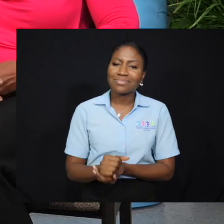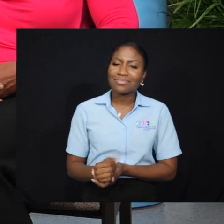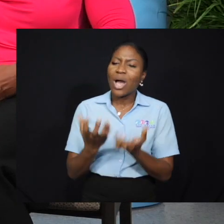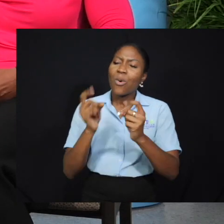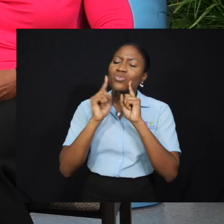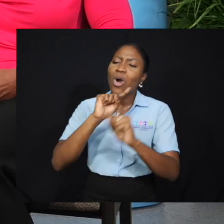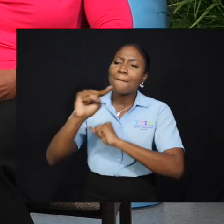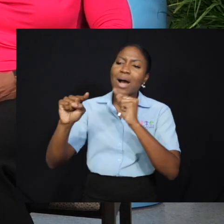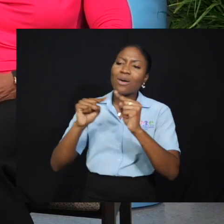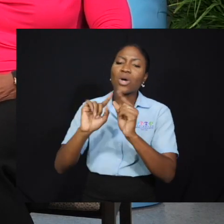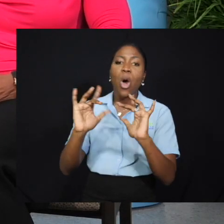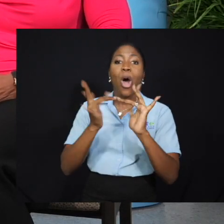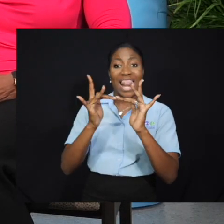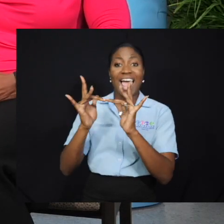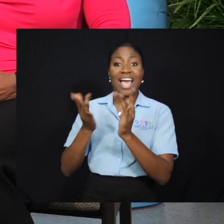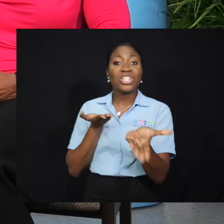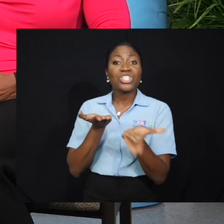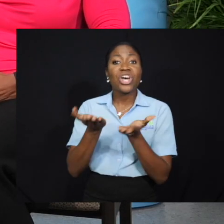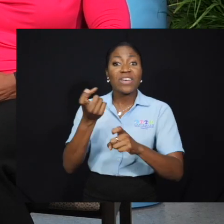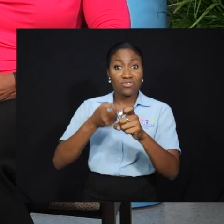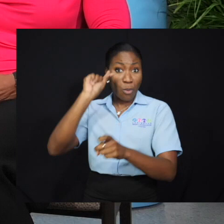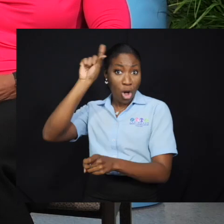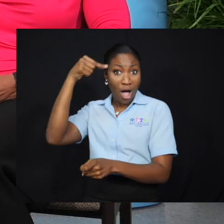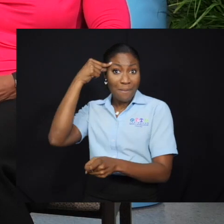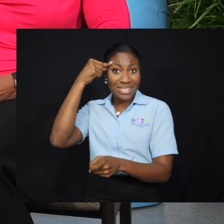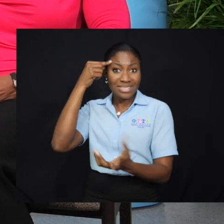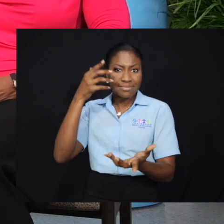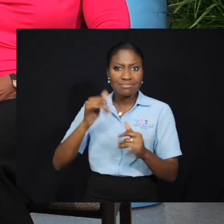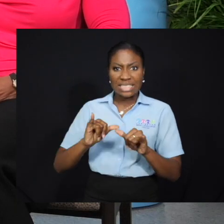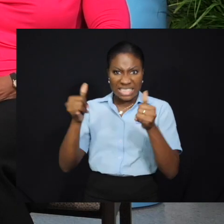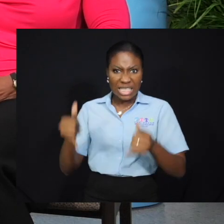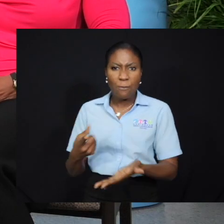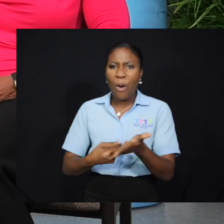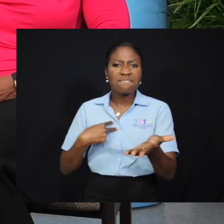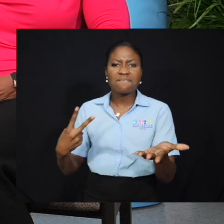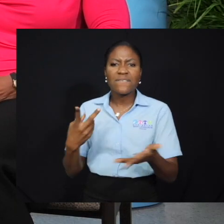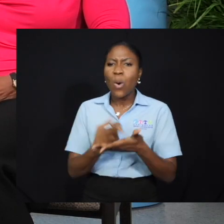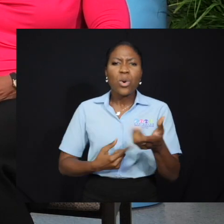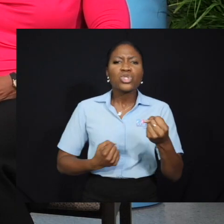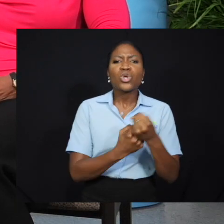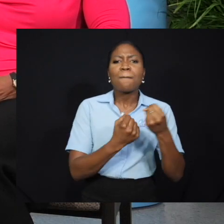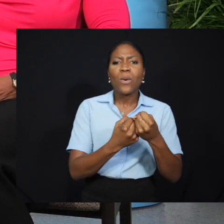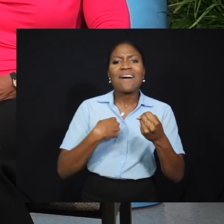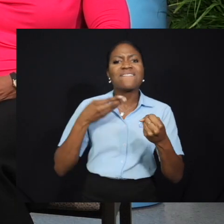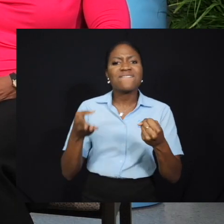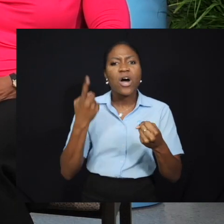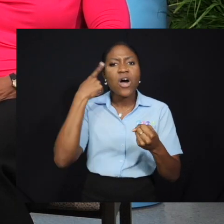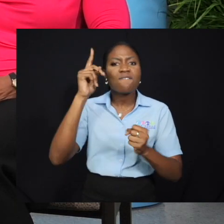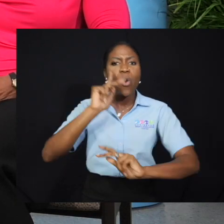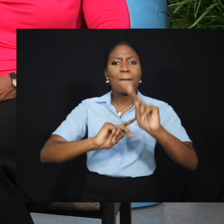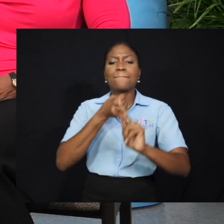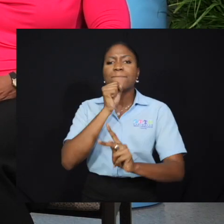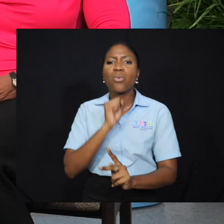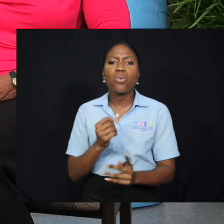little bit about the online services, the government online systems. What support is given to our seniors in